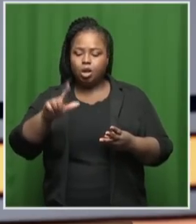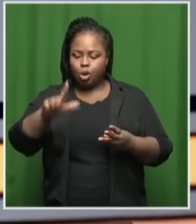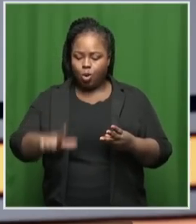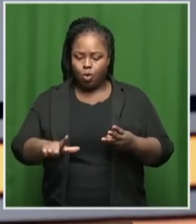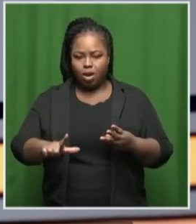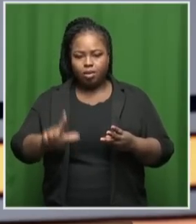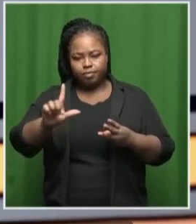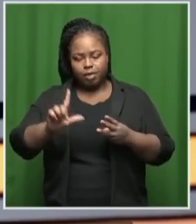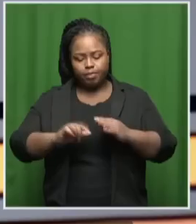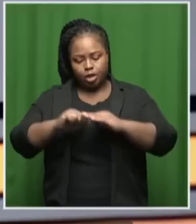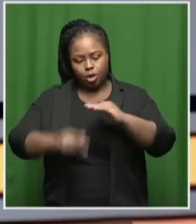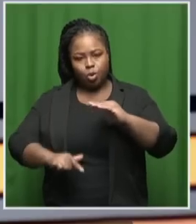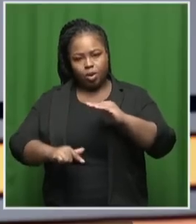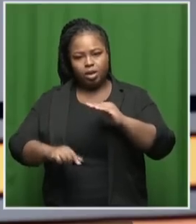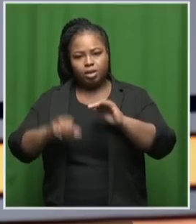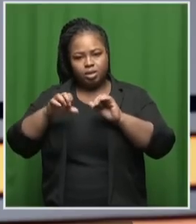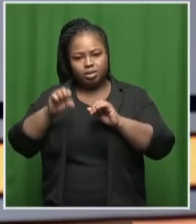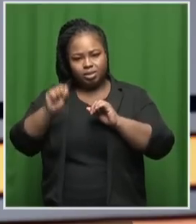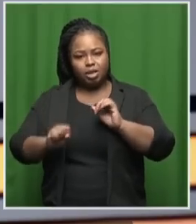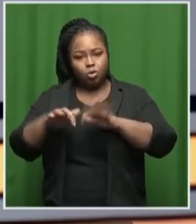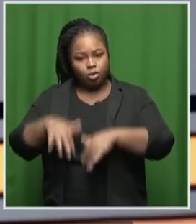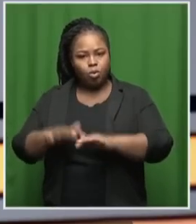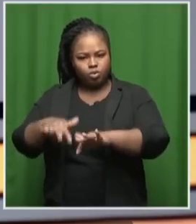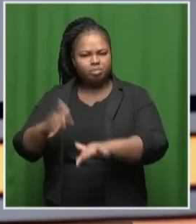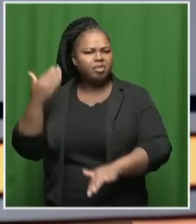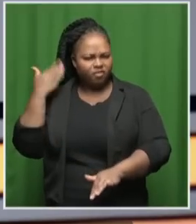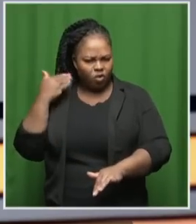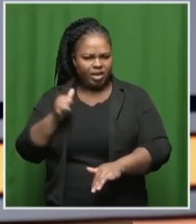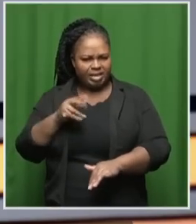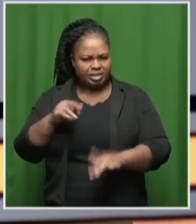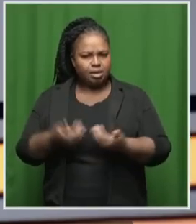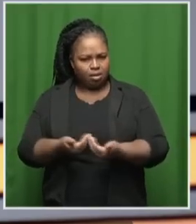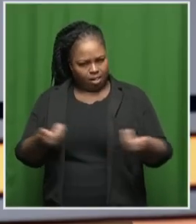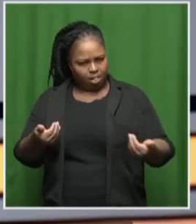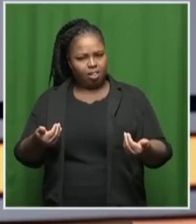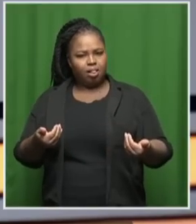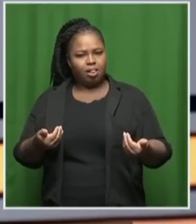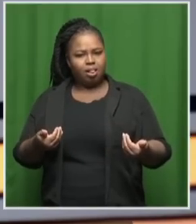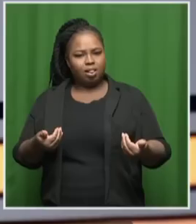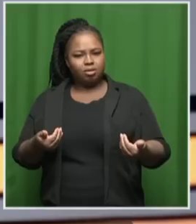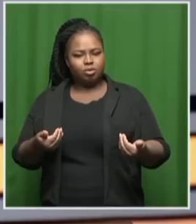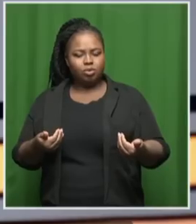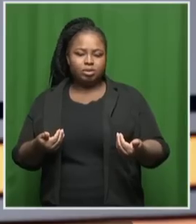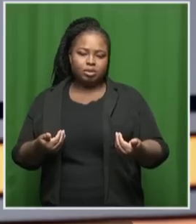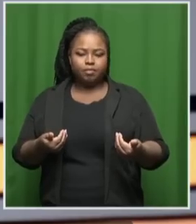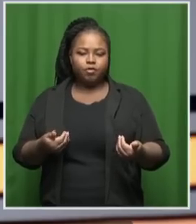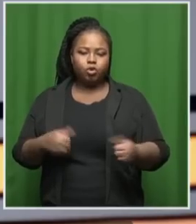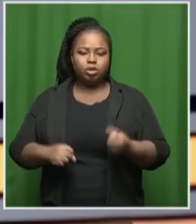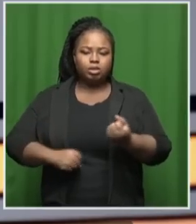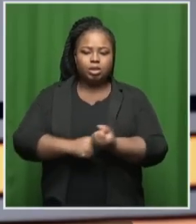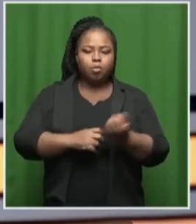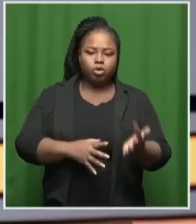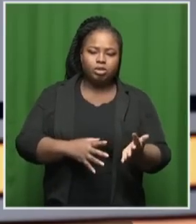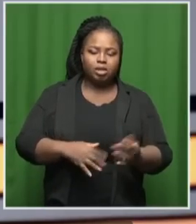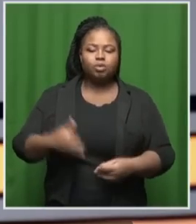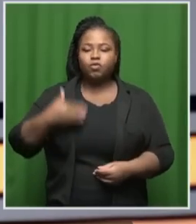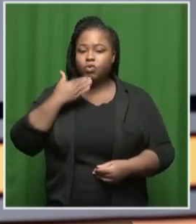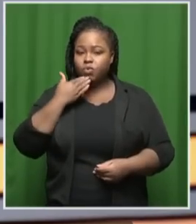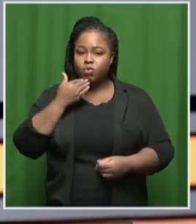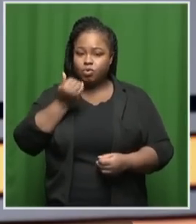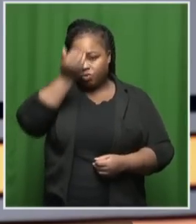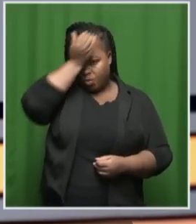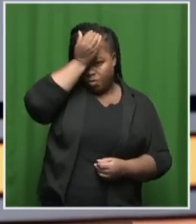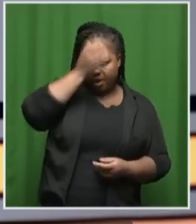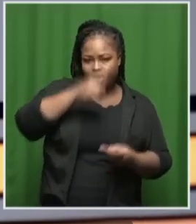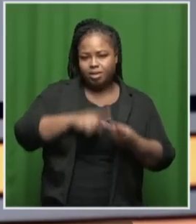are areas that have had the historic ANC factionalism, between the supporters of former President Jacob